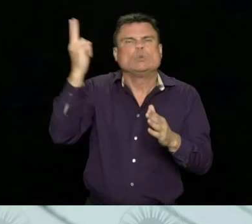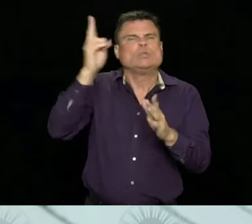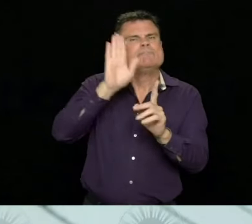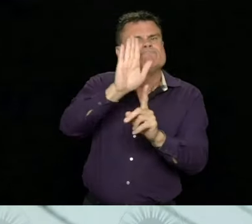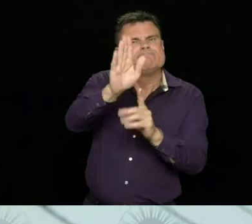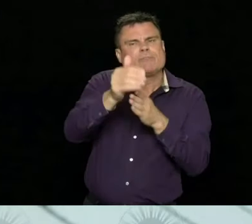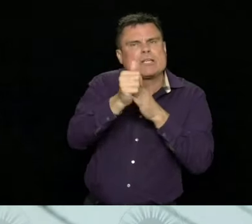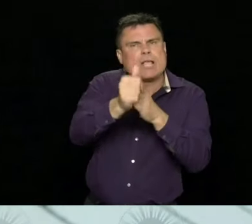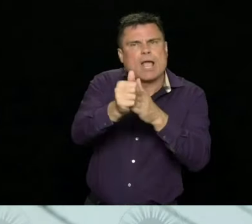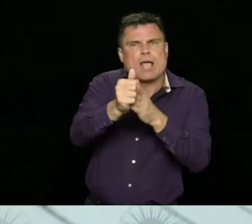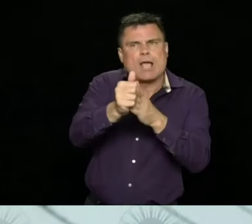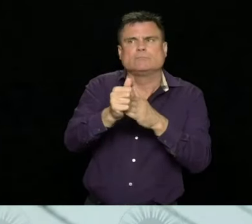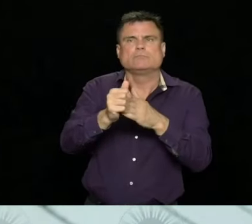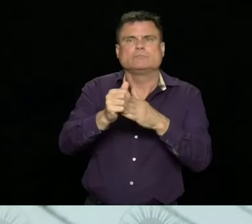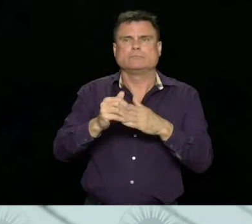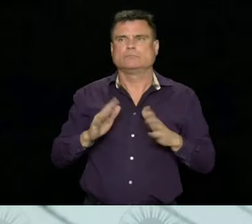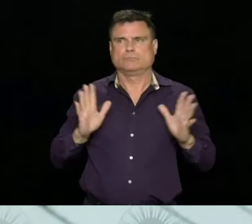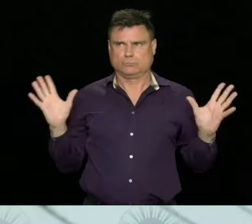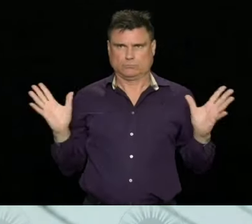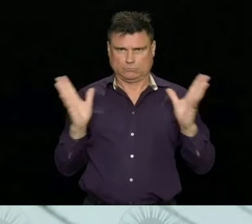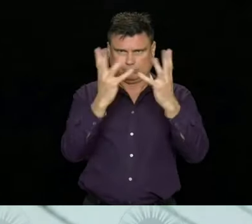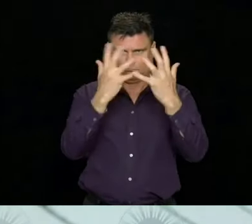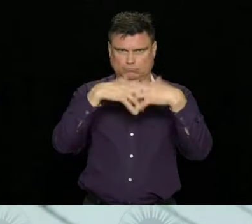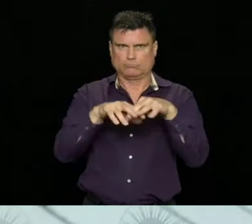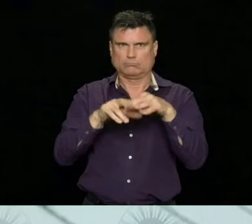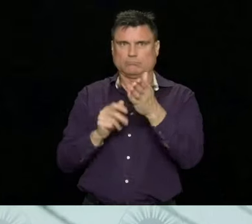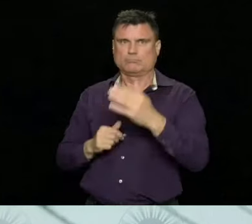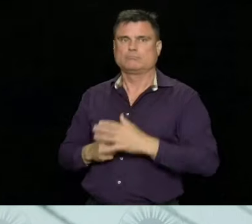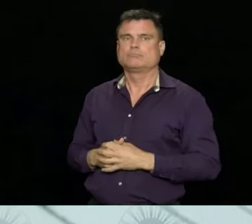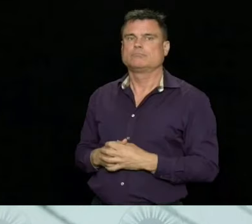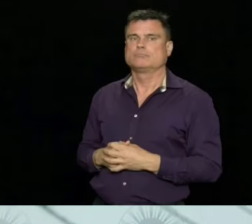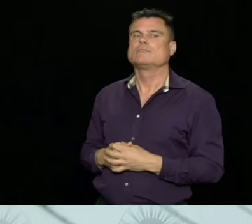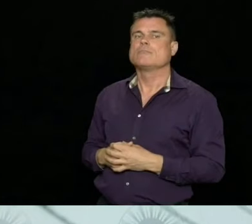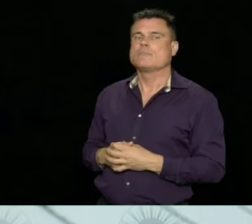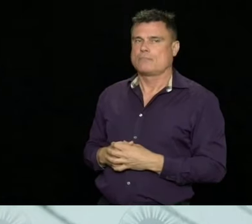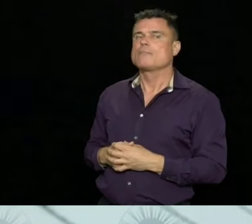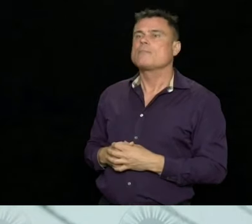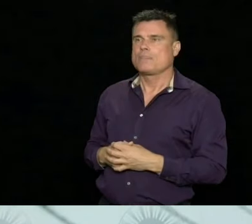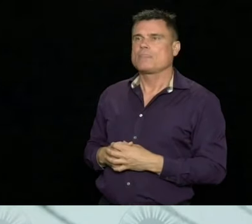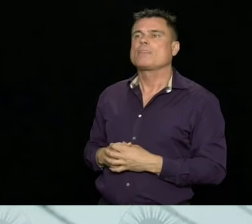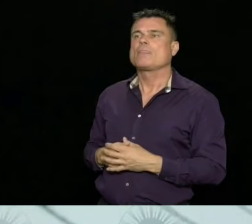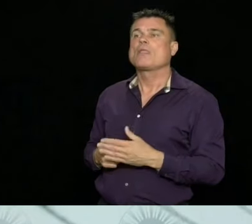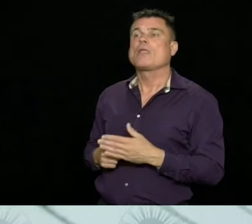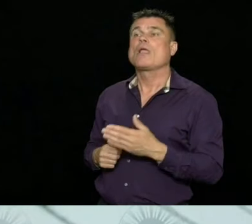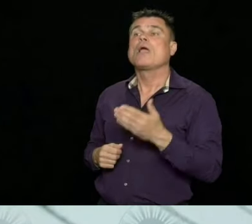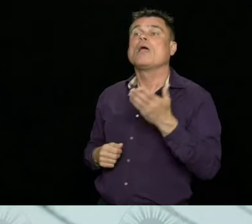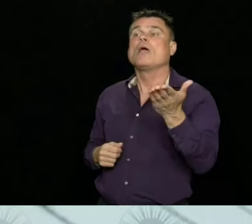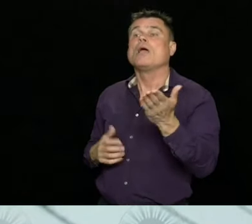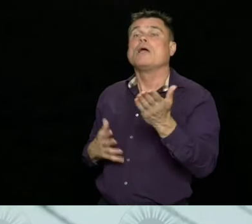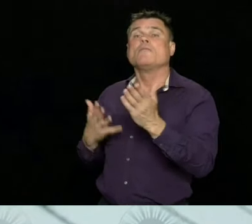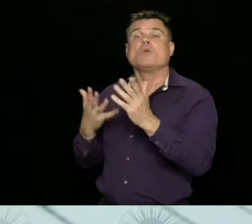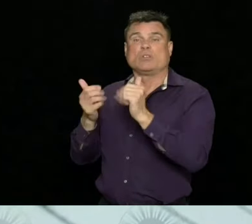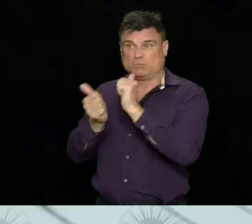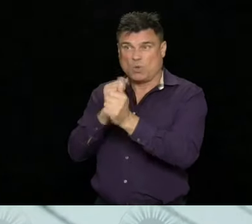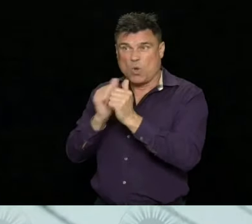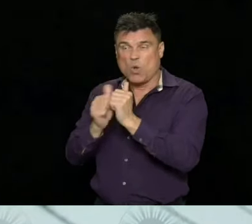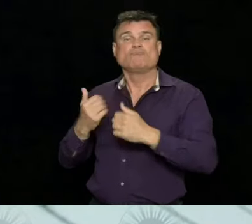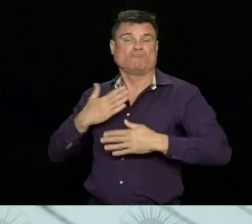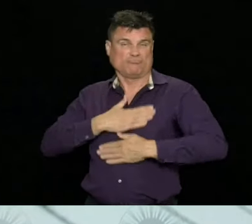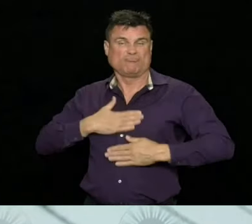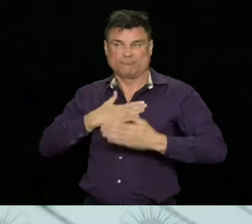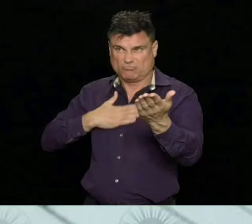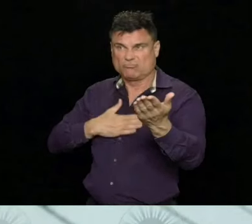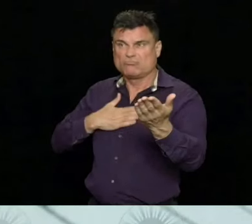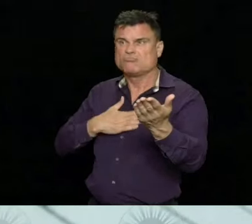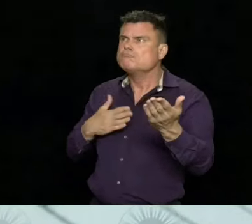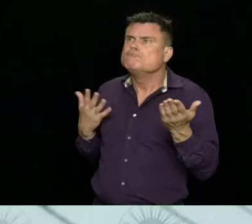Hi, Minister. Hoping for your input on this. For recreational programs and sports, when will those groups and organizations have guidelines